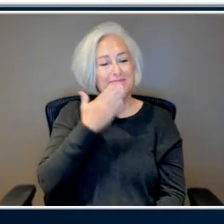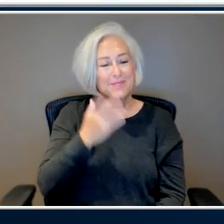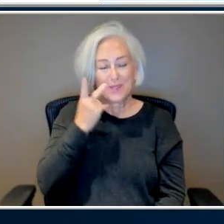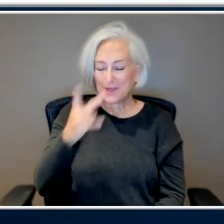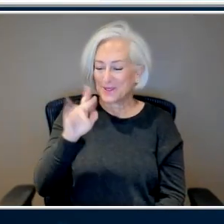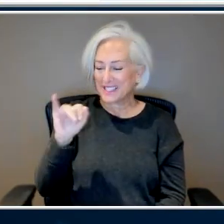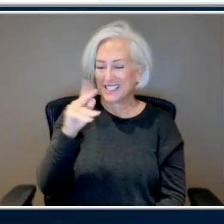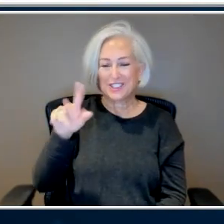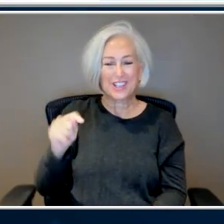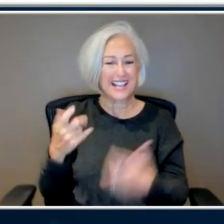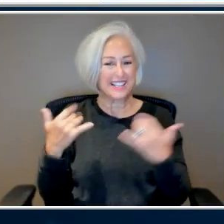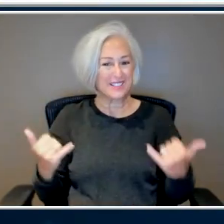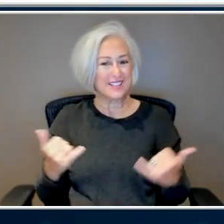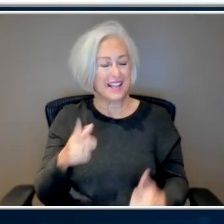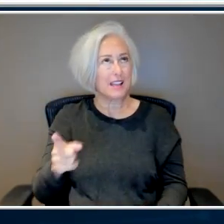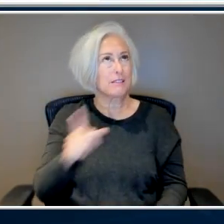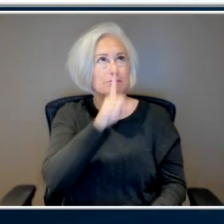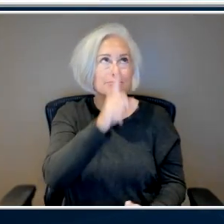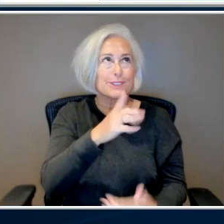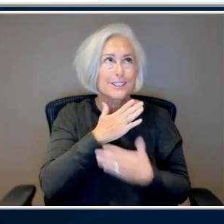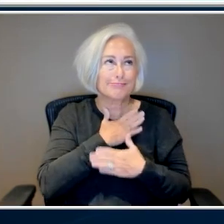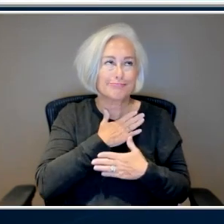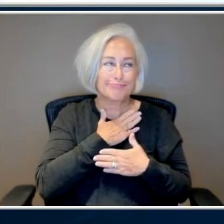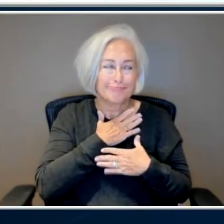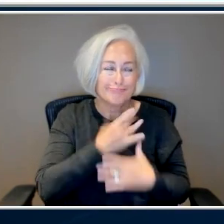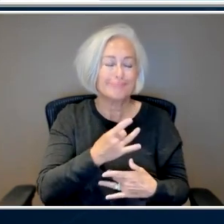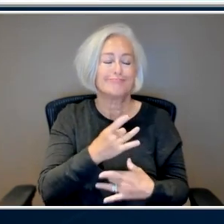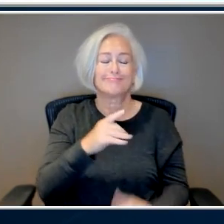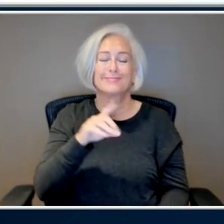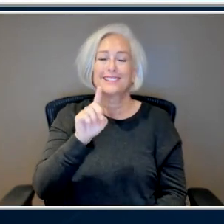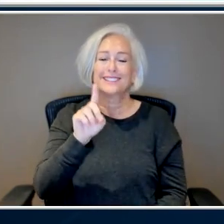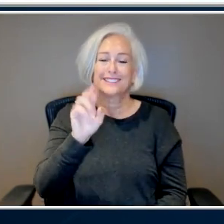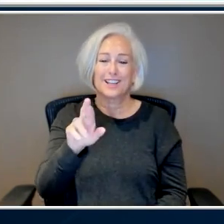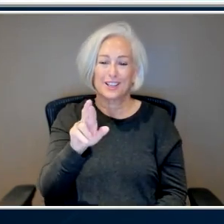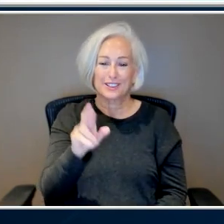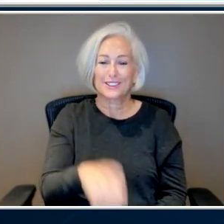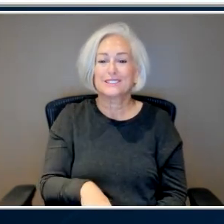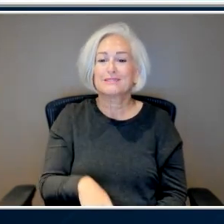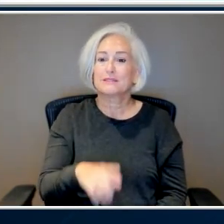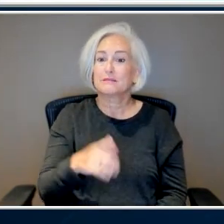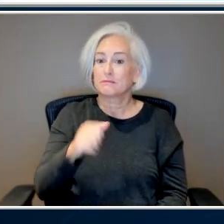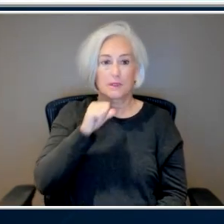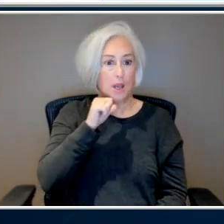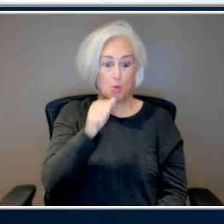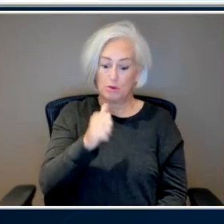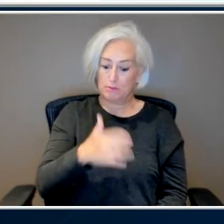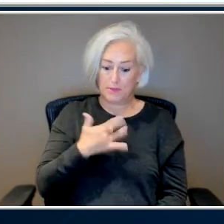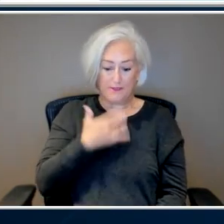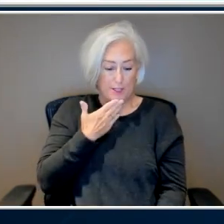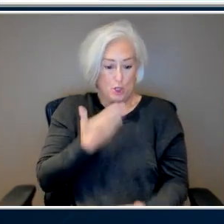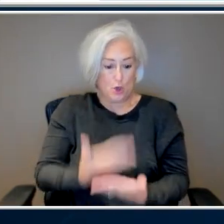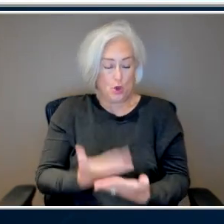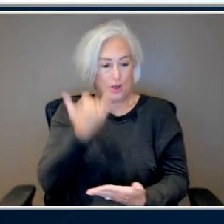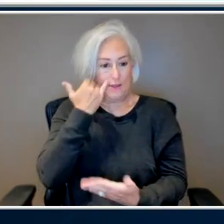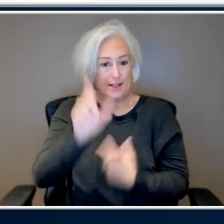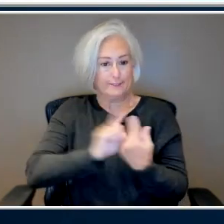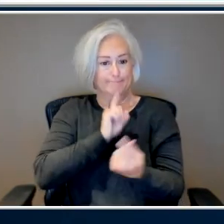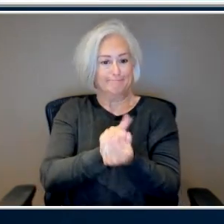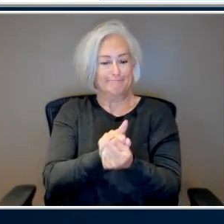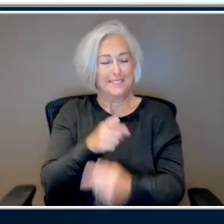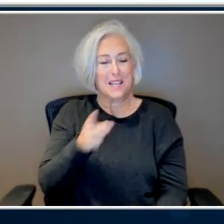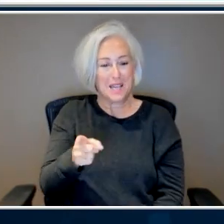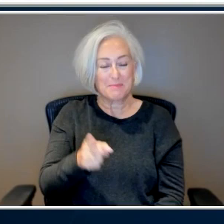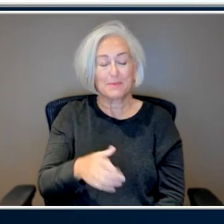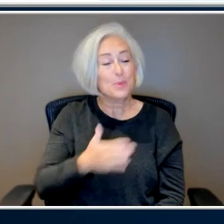doc here today. Oh, yes. Yeah, well, I wouldn't be feeling this well if I hadn't gone to him, that's for sure. Well, we're glad you found him